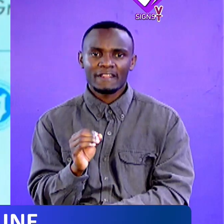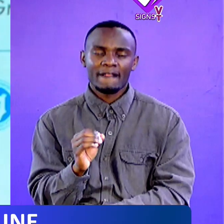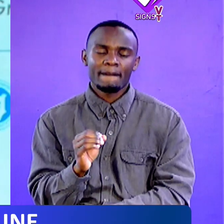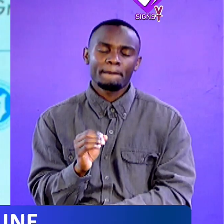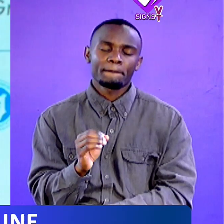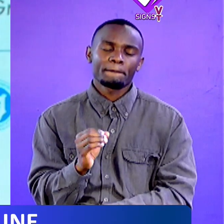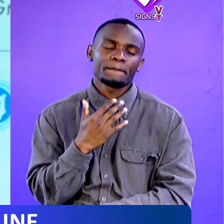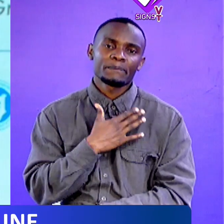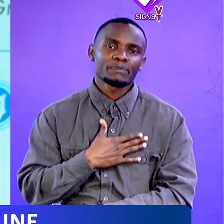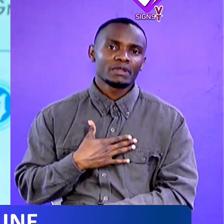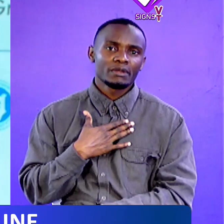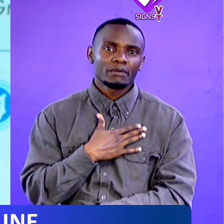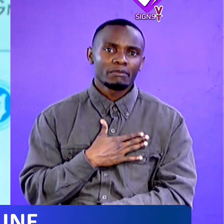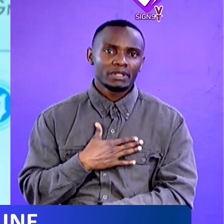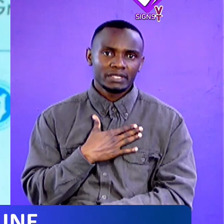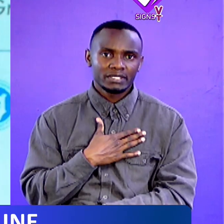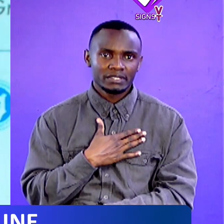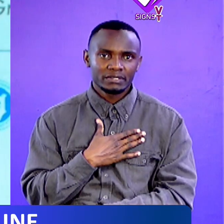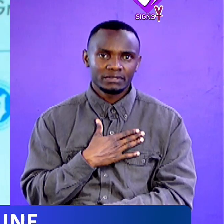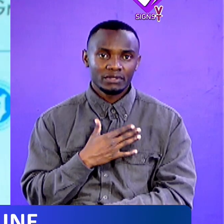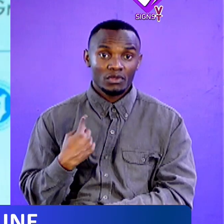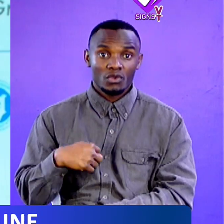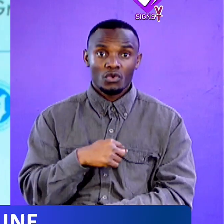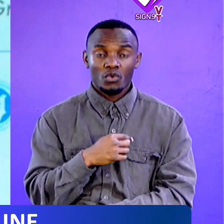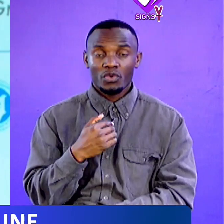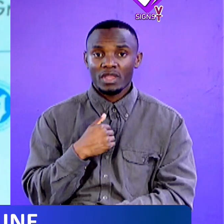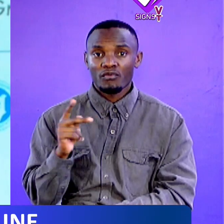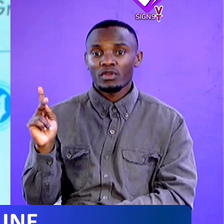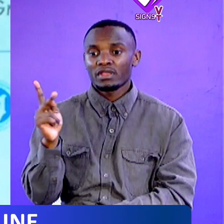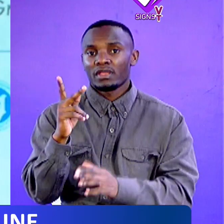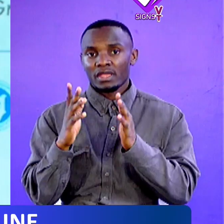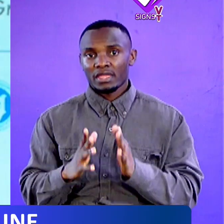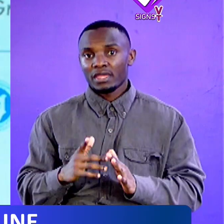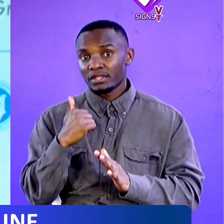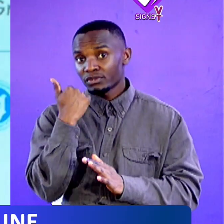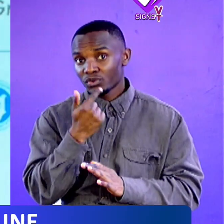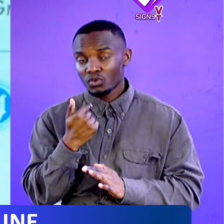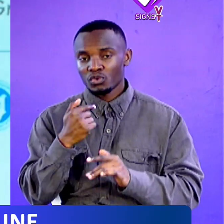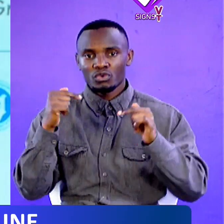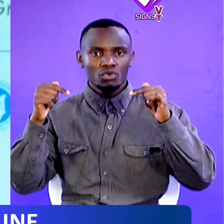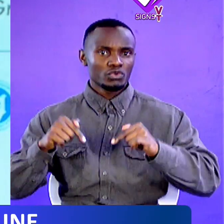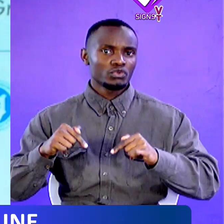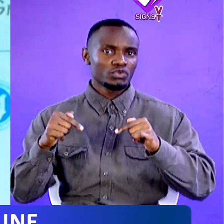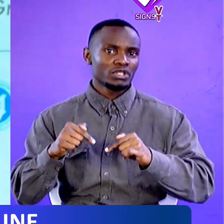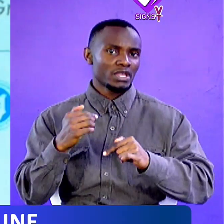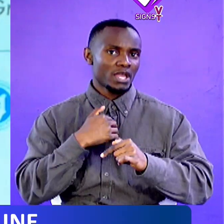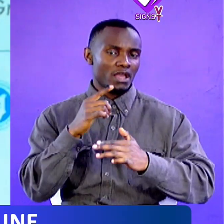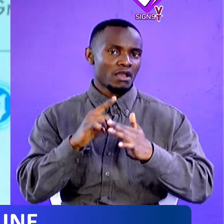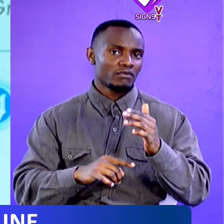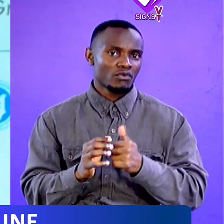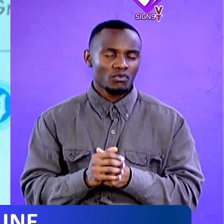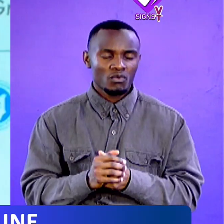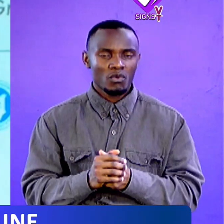Please, there are Kenyans who today have a mechanism for them to borrow money.